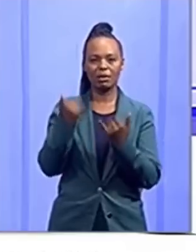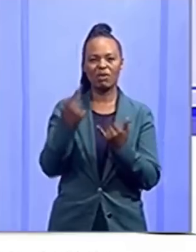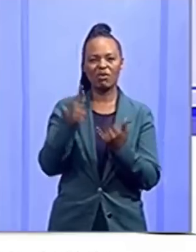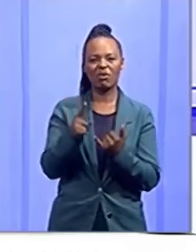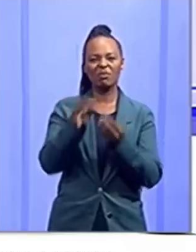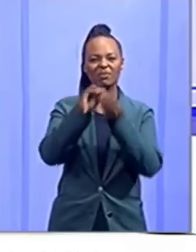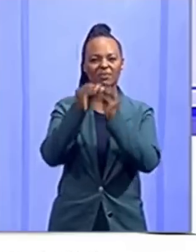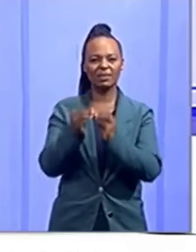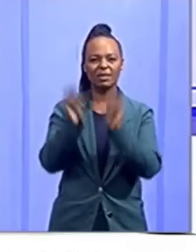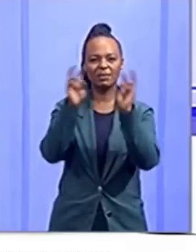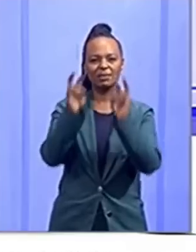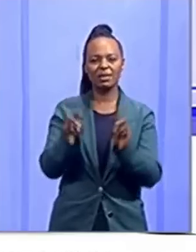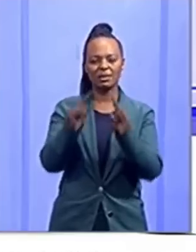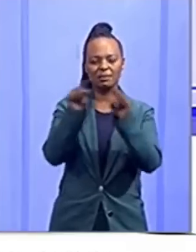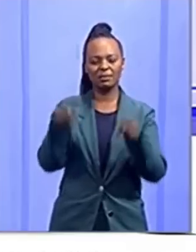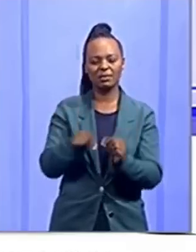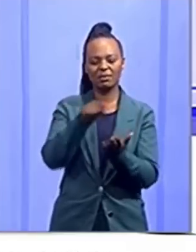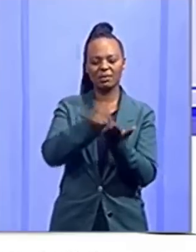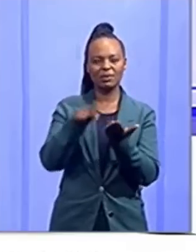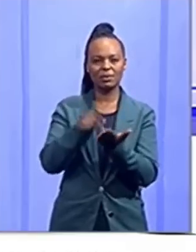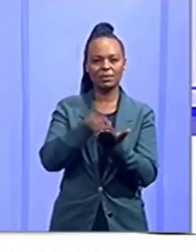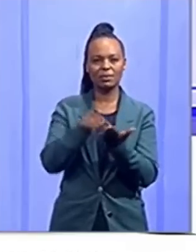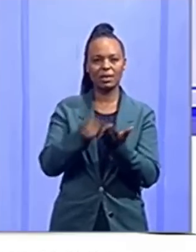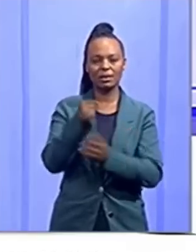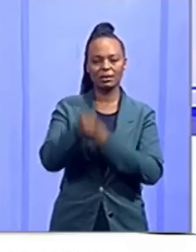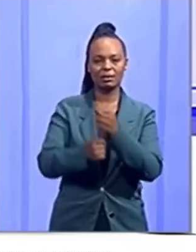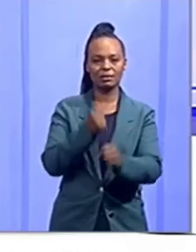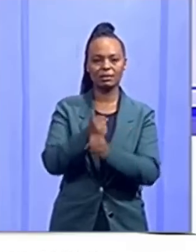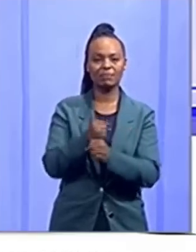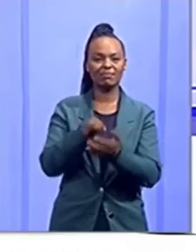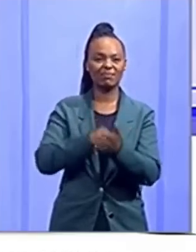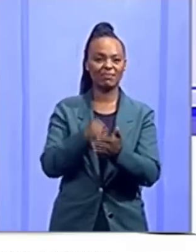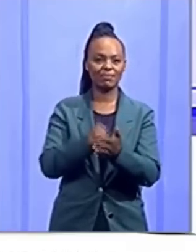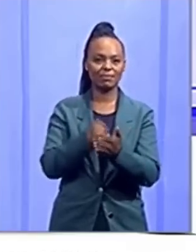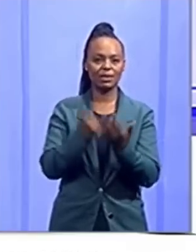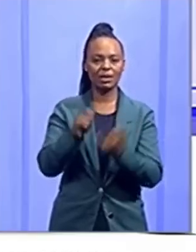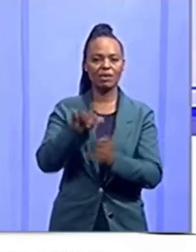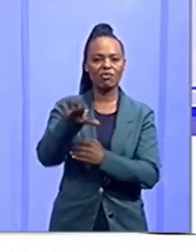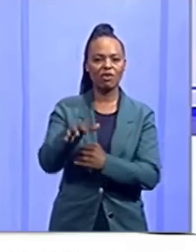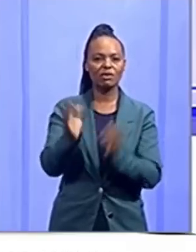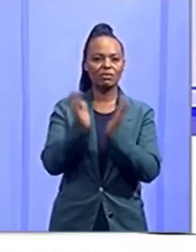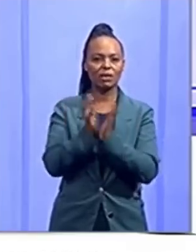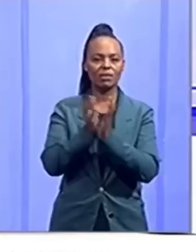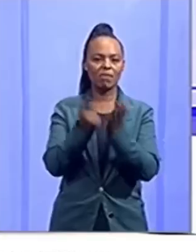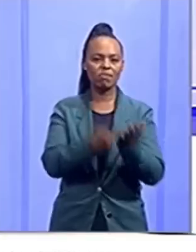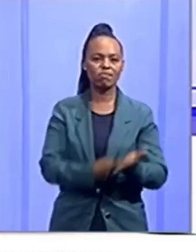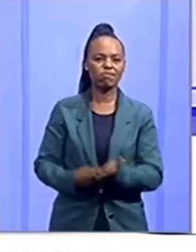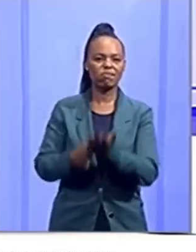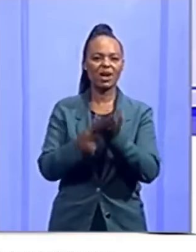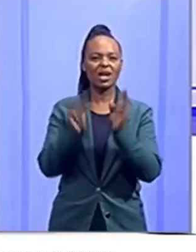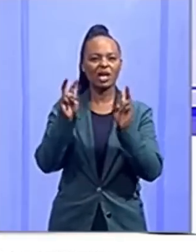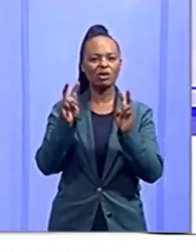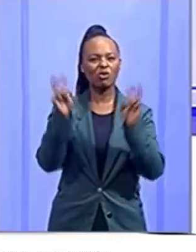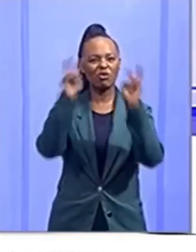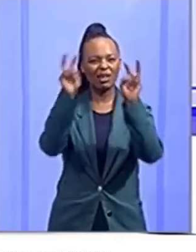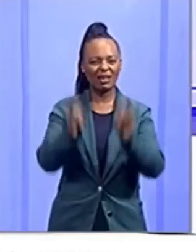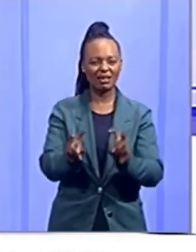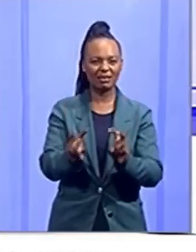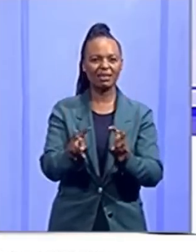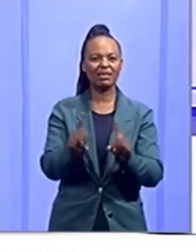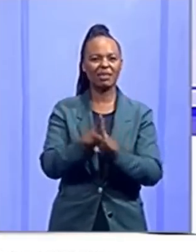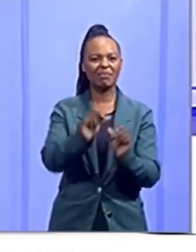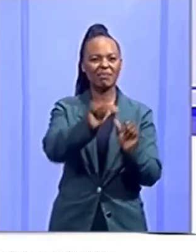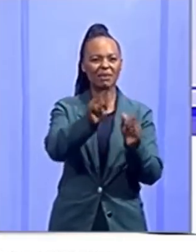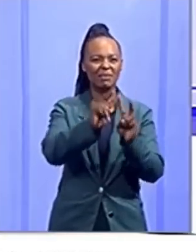wa prepaid ka Ferikgong ngwaga o tlang. Profense e ne e tsene kokwano e ka ga motlakase le banna le seabe ba ba